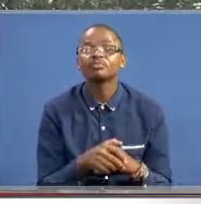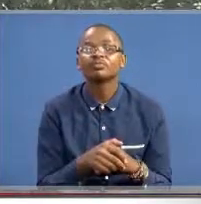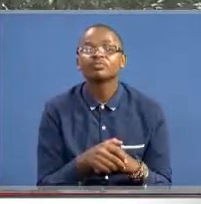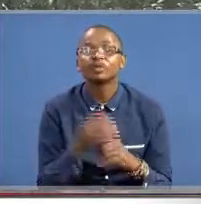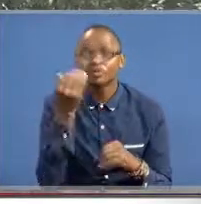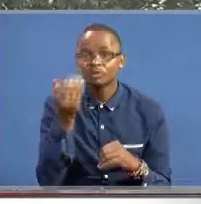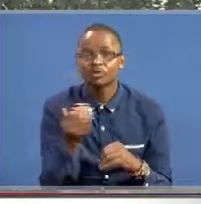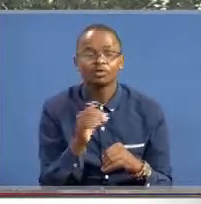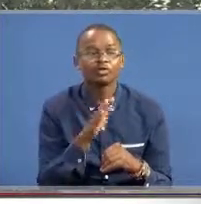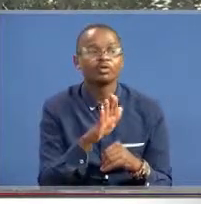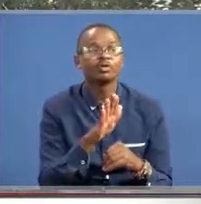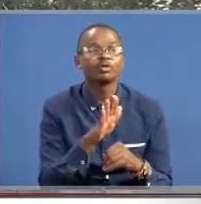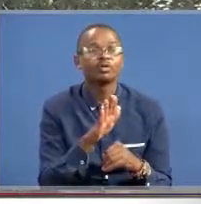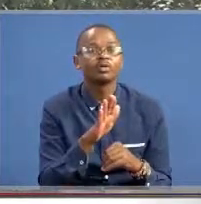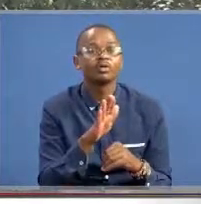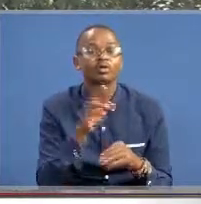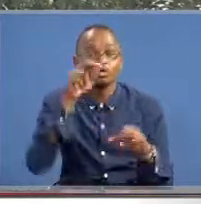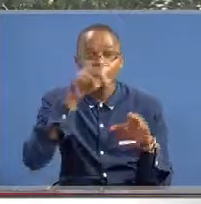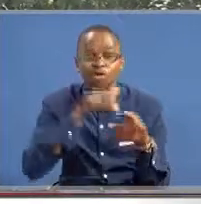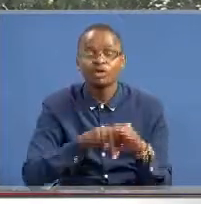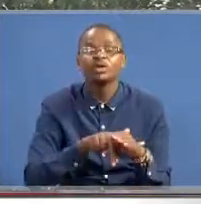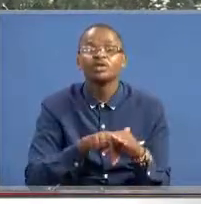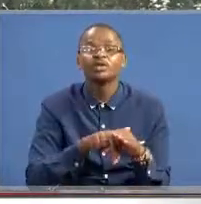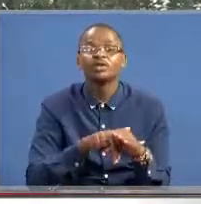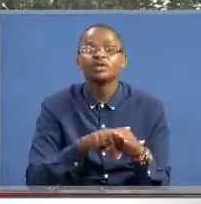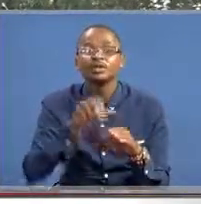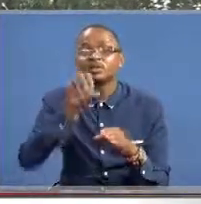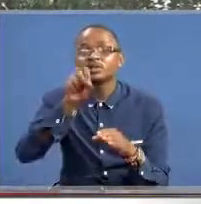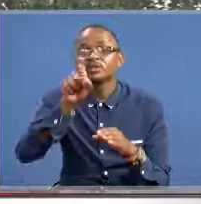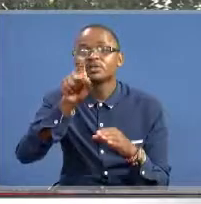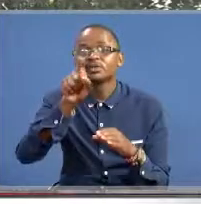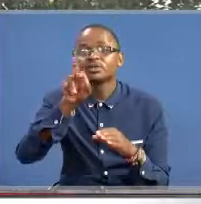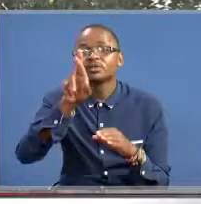mtoto yako ataingia Starehe.